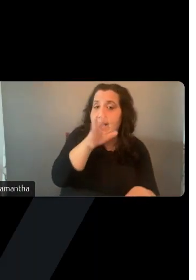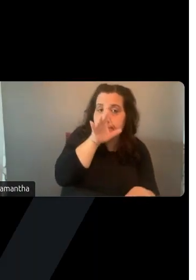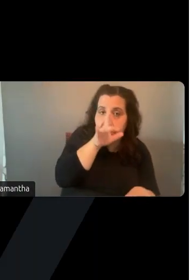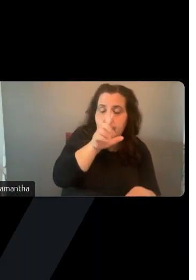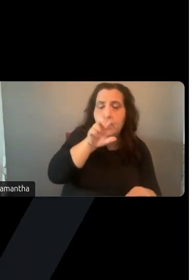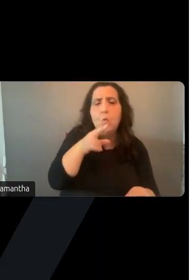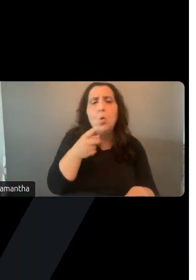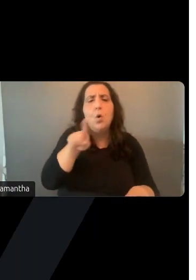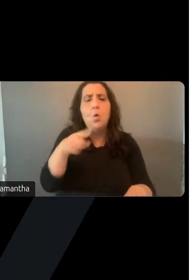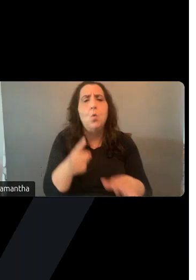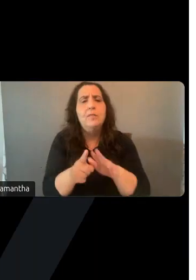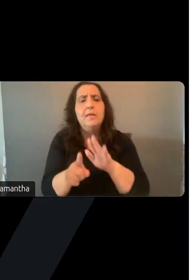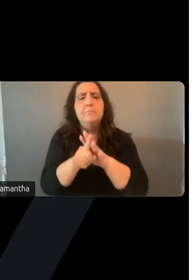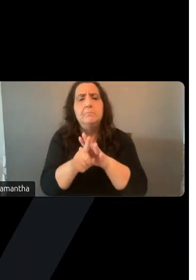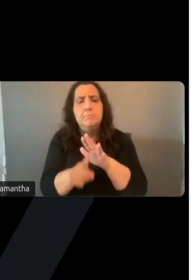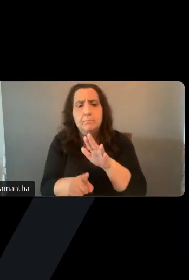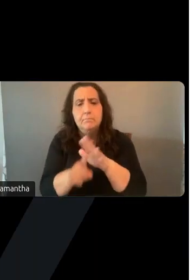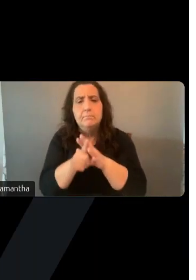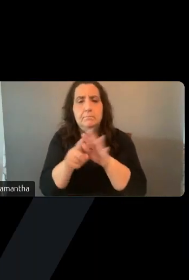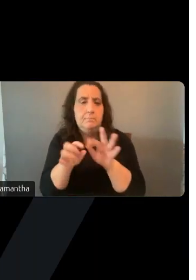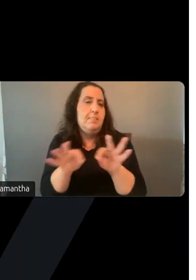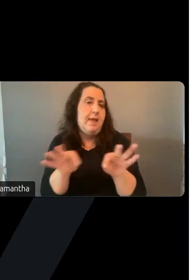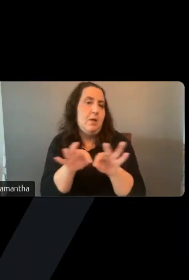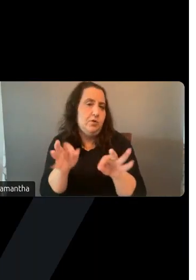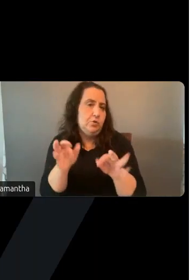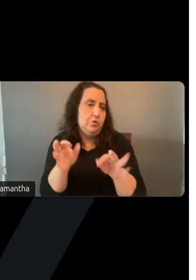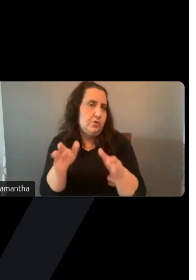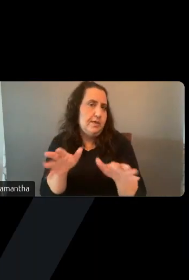language. And we can go to the next slide.